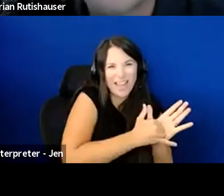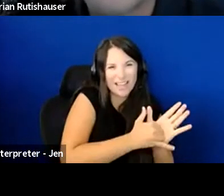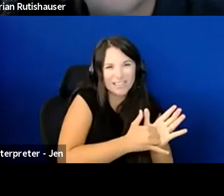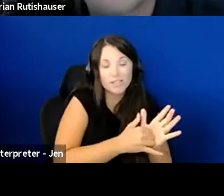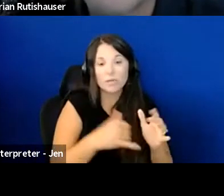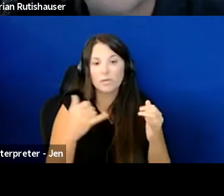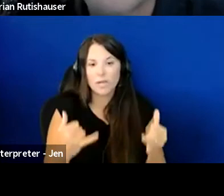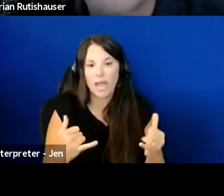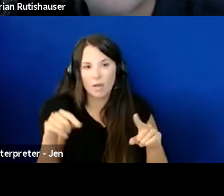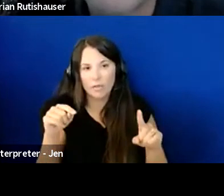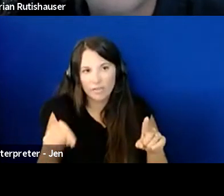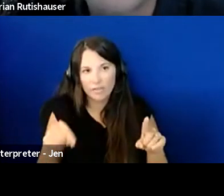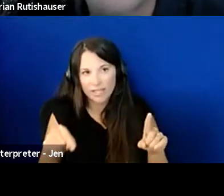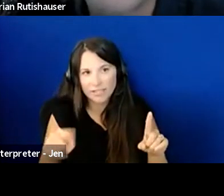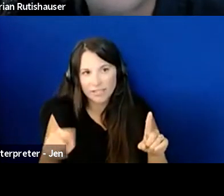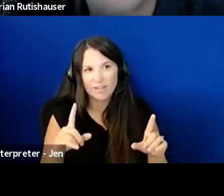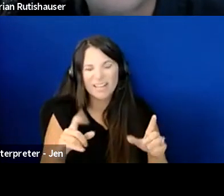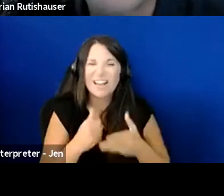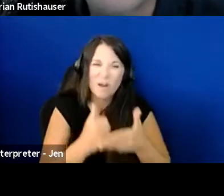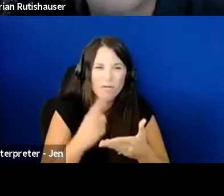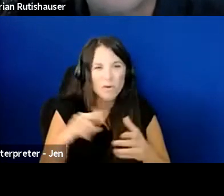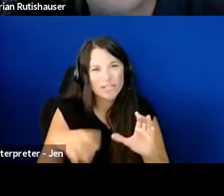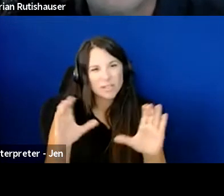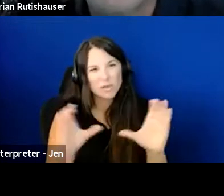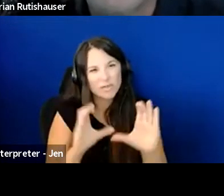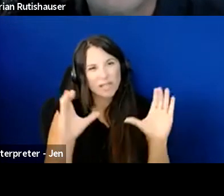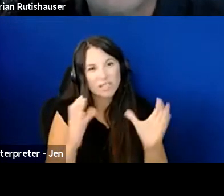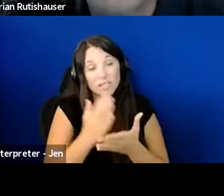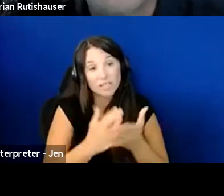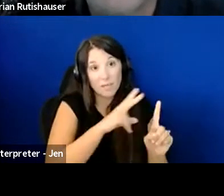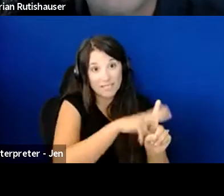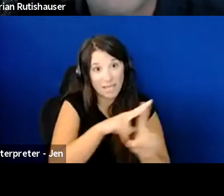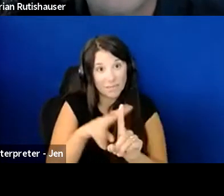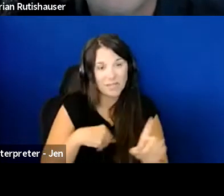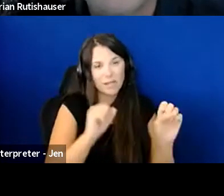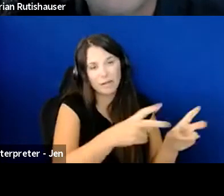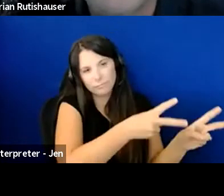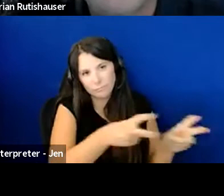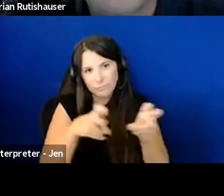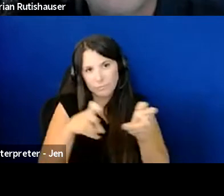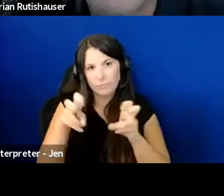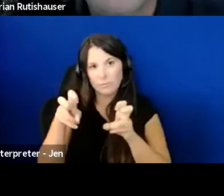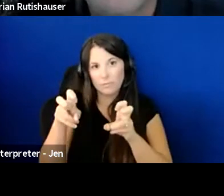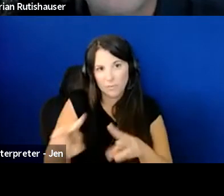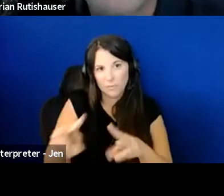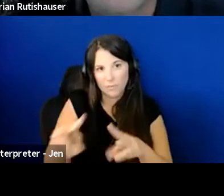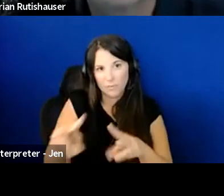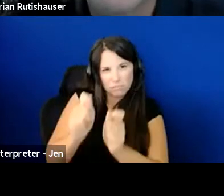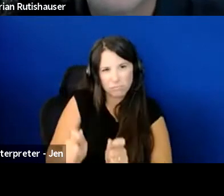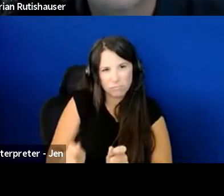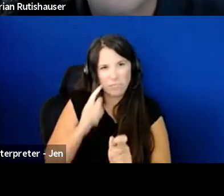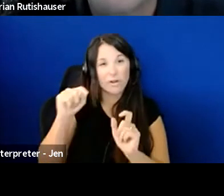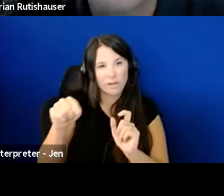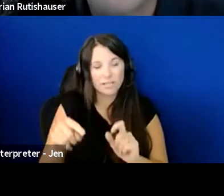DE certification now and having some assignments I can use and modify to the way we should be doing. So that helped for